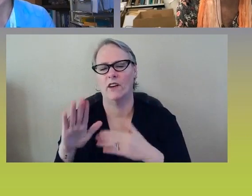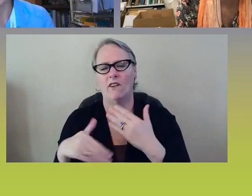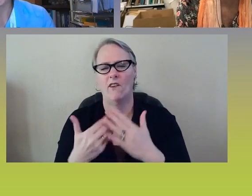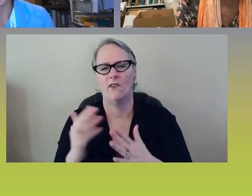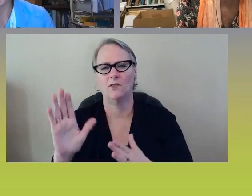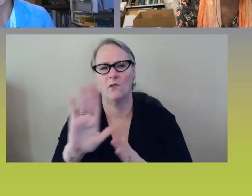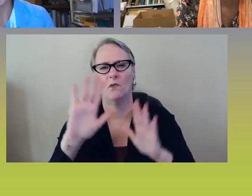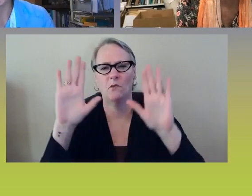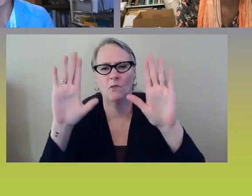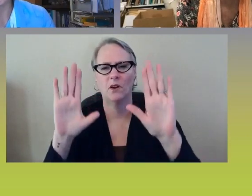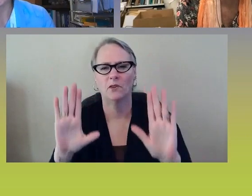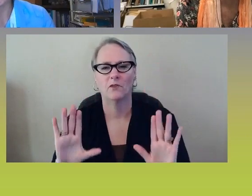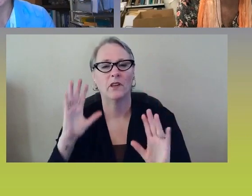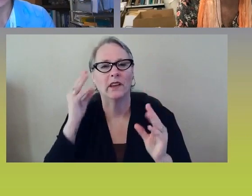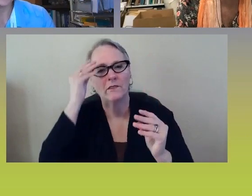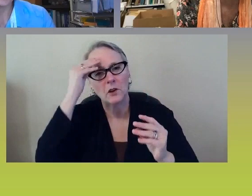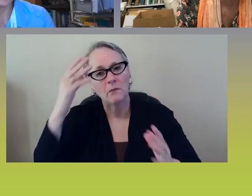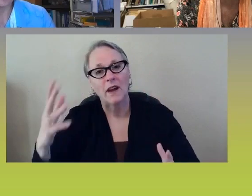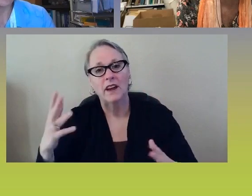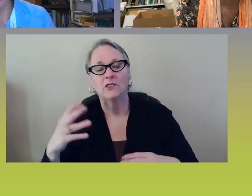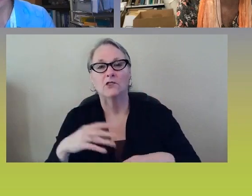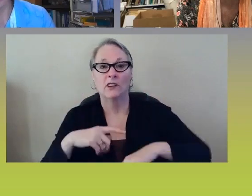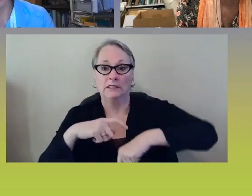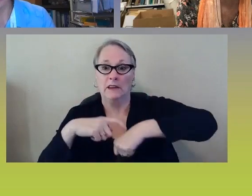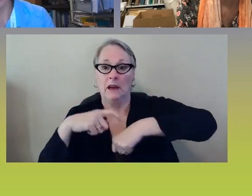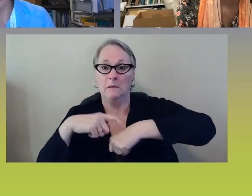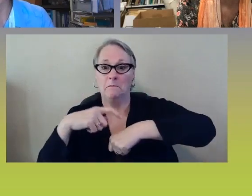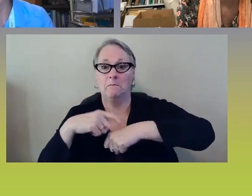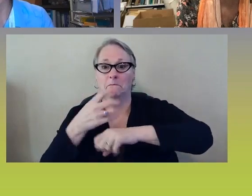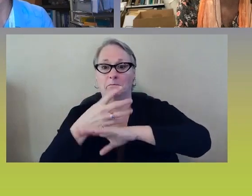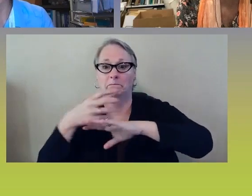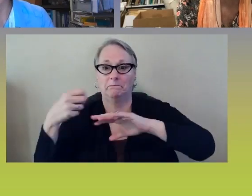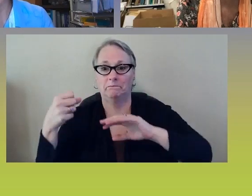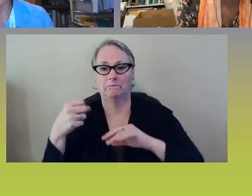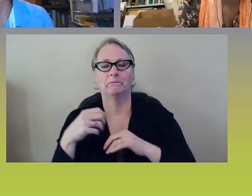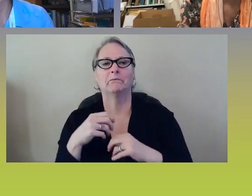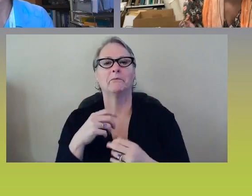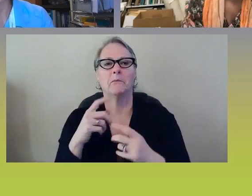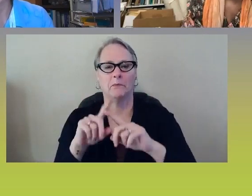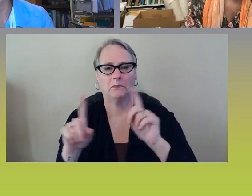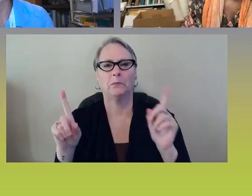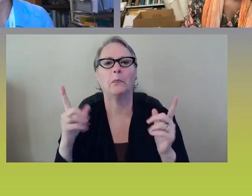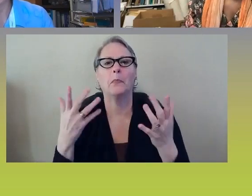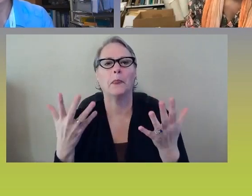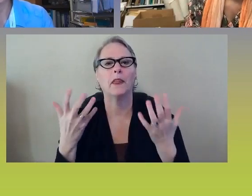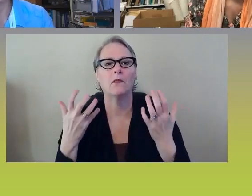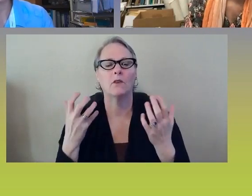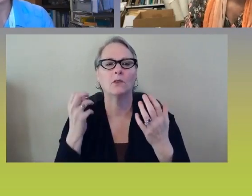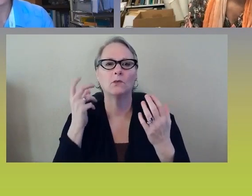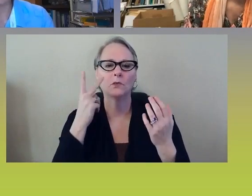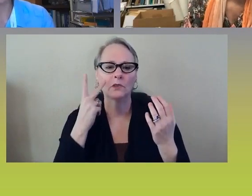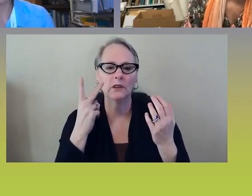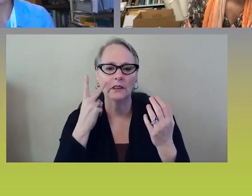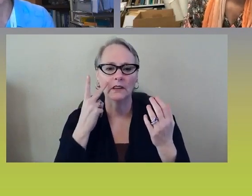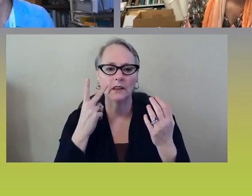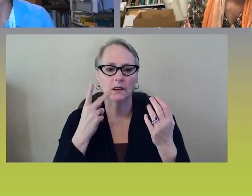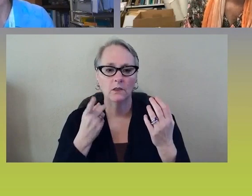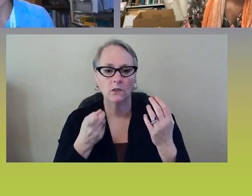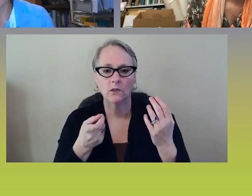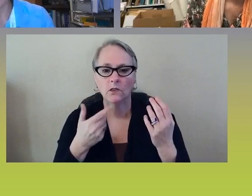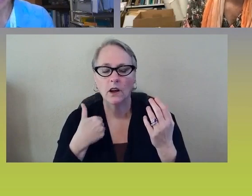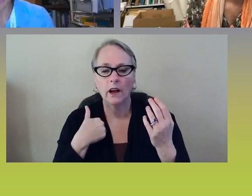information, Nilda. So I know our time is coming up soon, but just wanted to see, do you have any